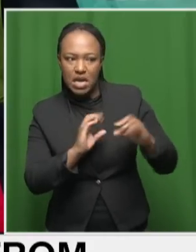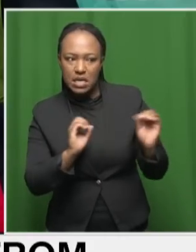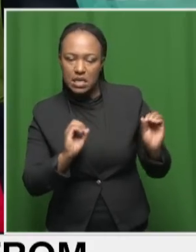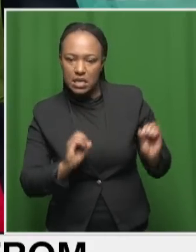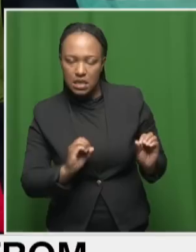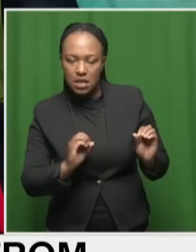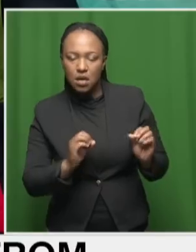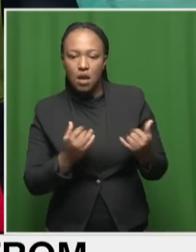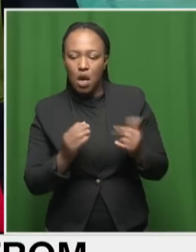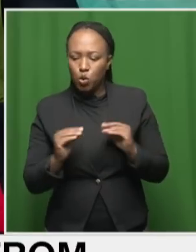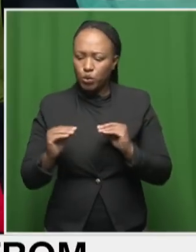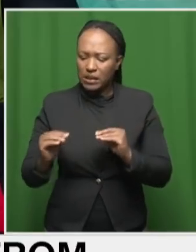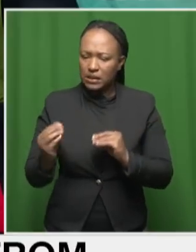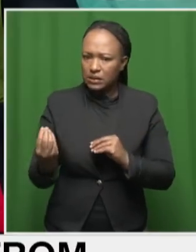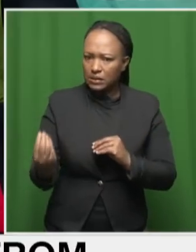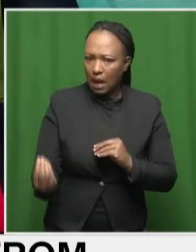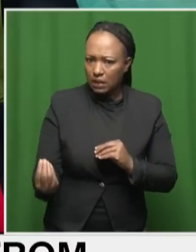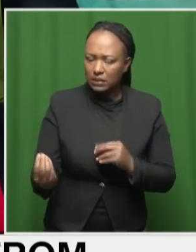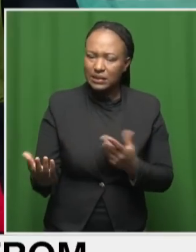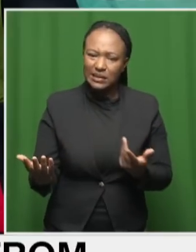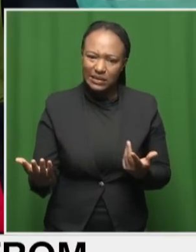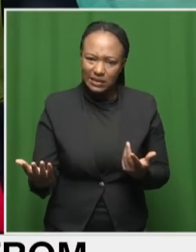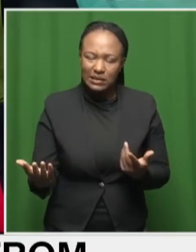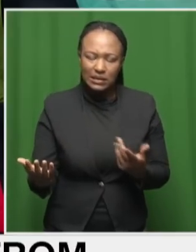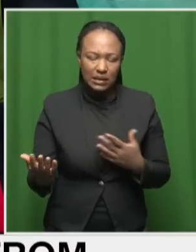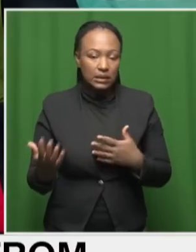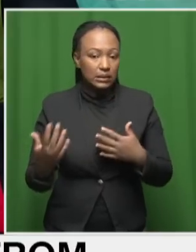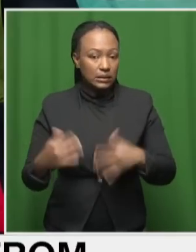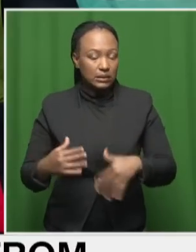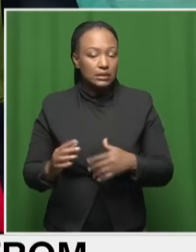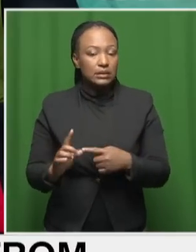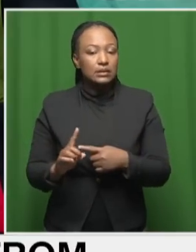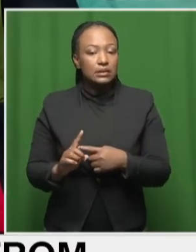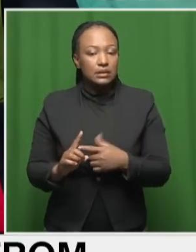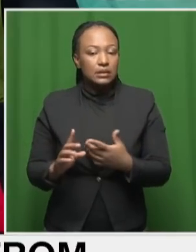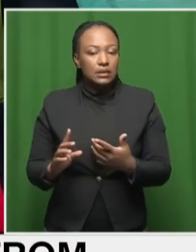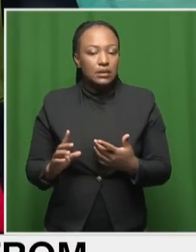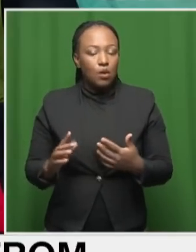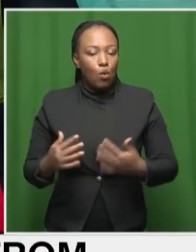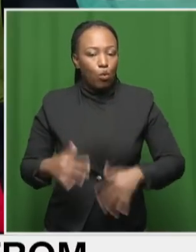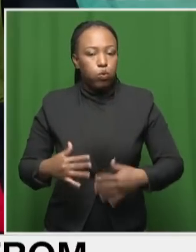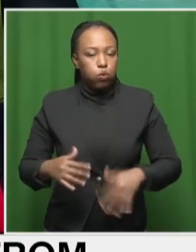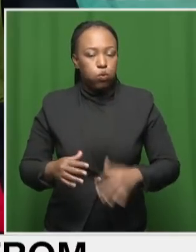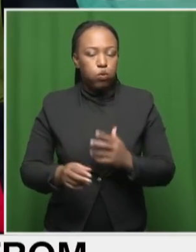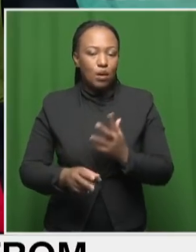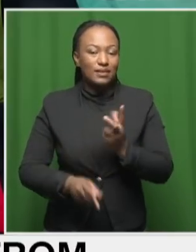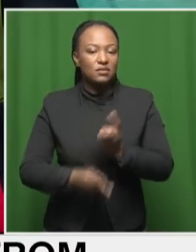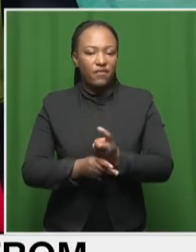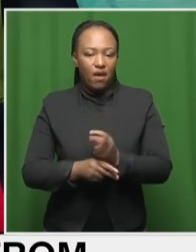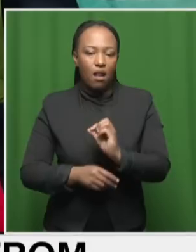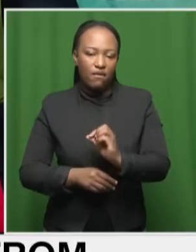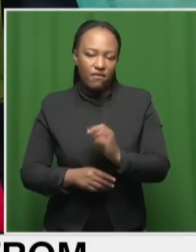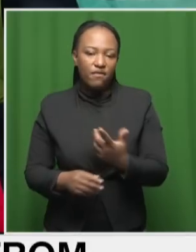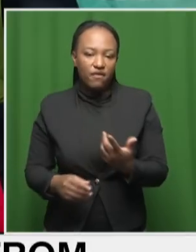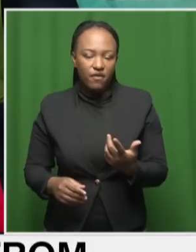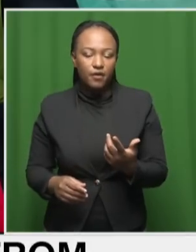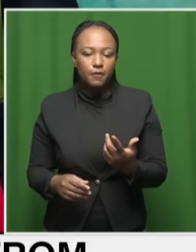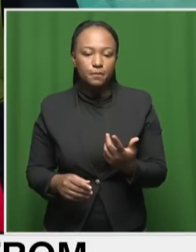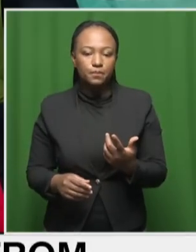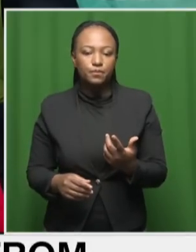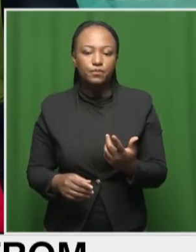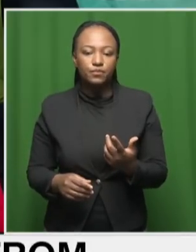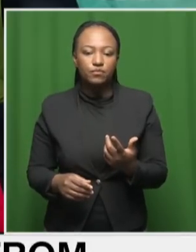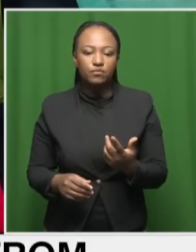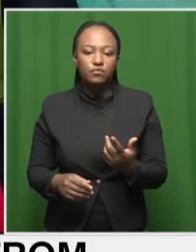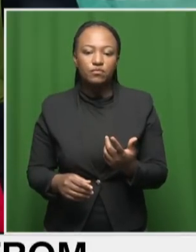that you are grappling with yourself. I would imagine, Professor Spaull, would be, quite a task. And then also,